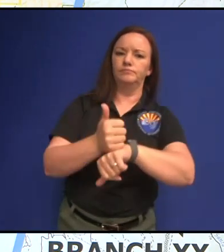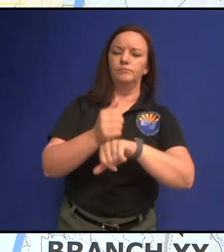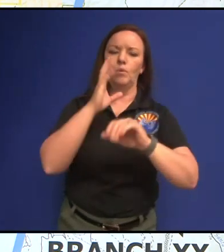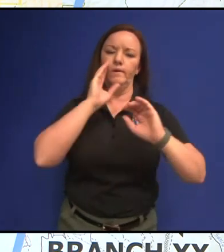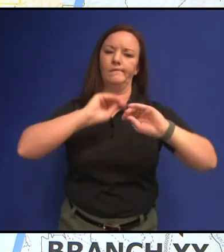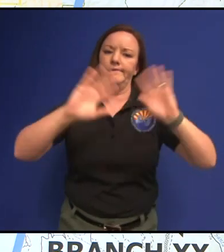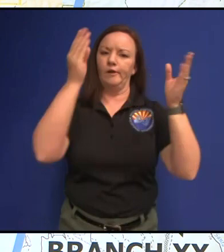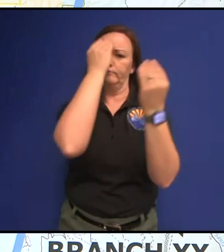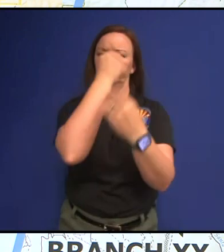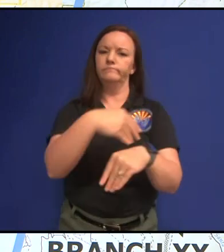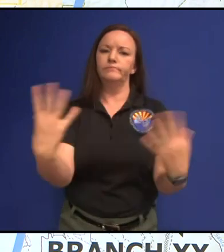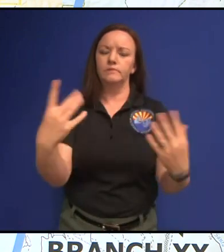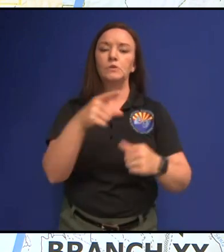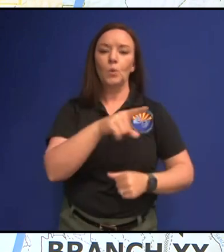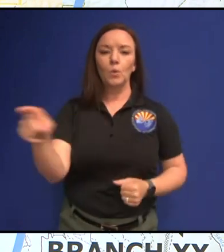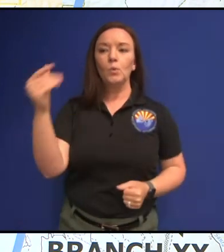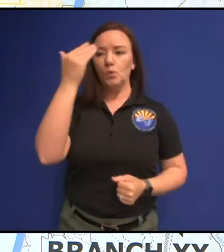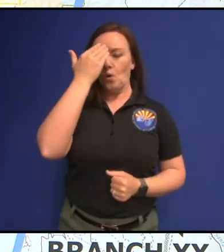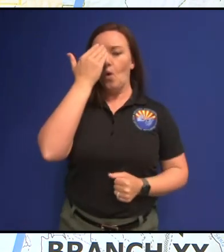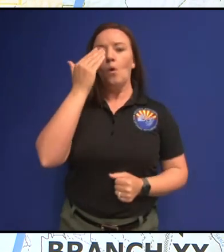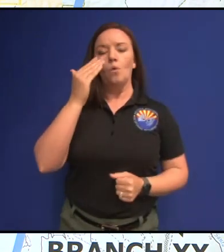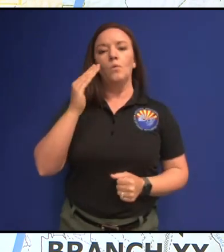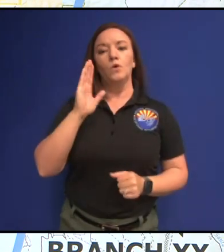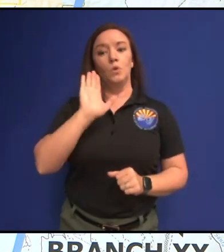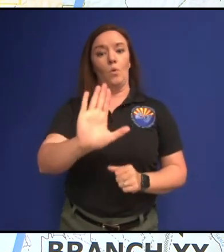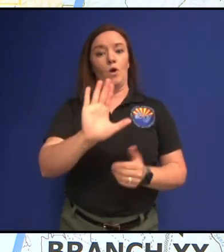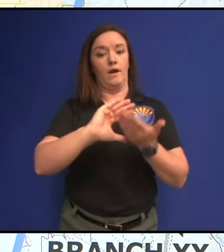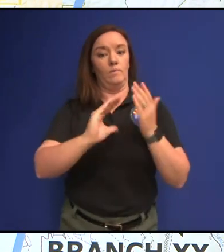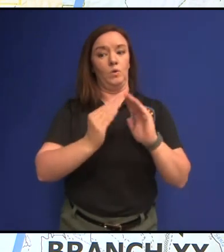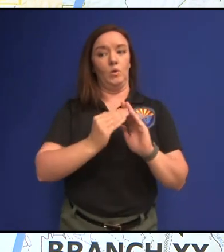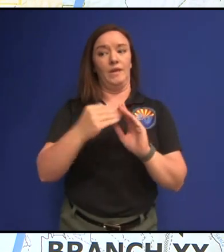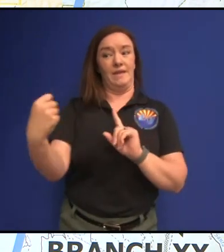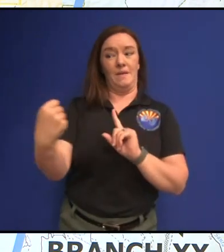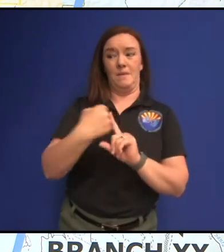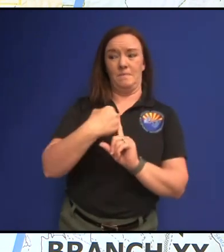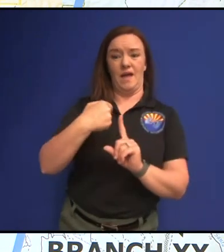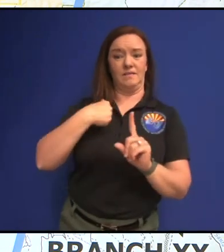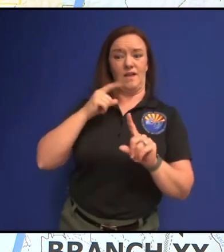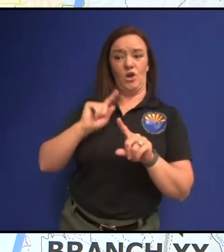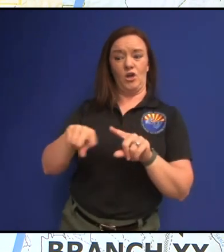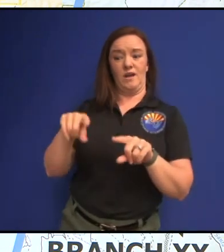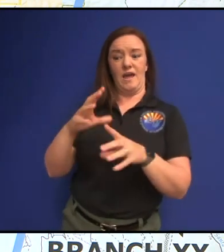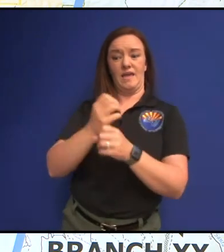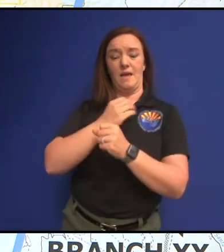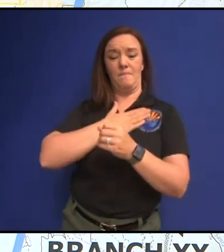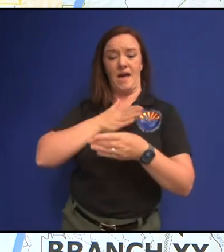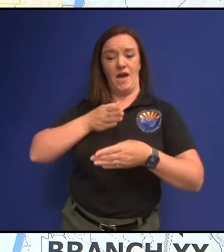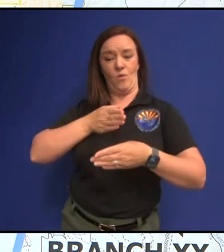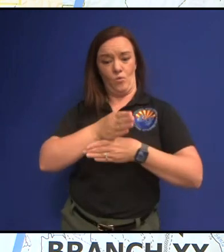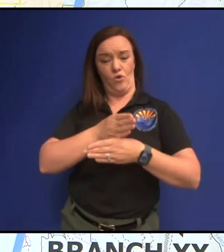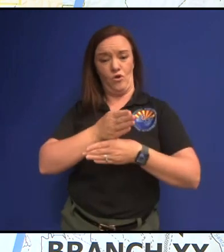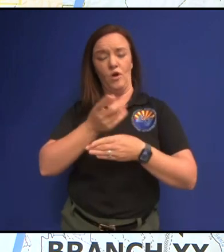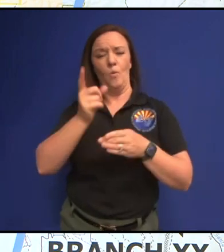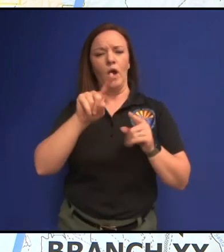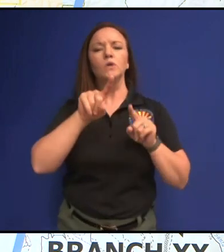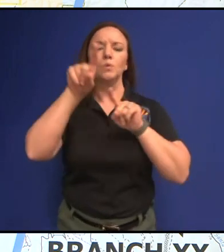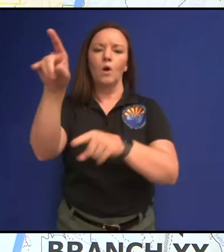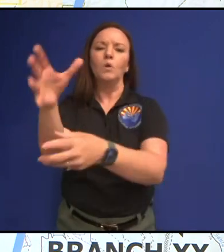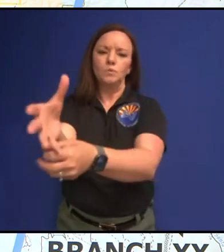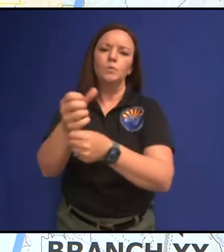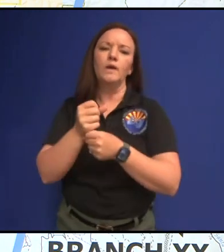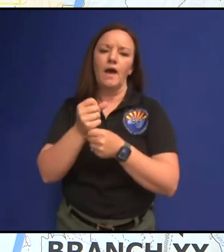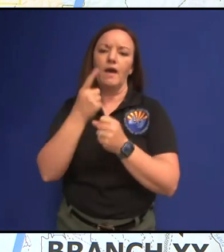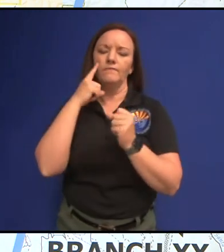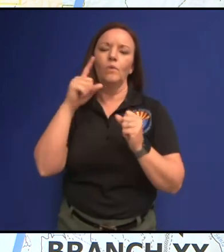so you know in your community that's been impacted where you can go and you can secure some of that material to heat your home in the